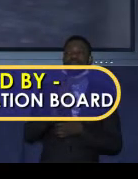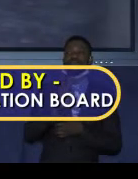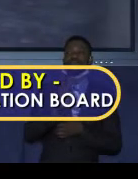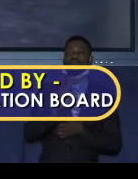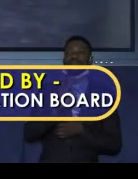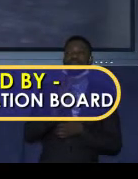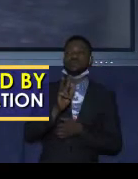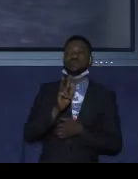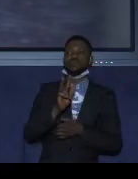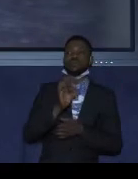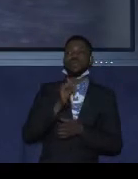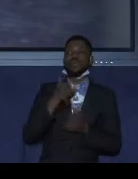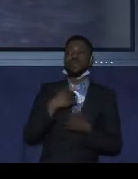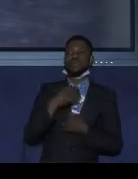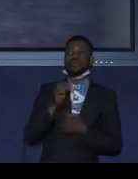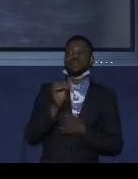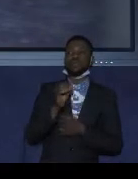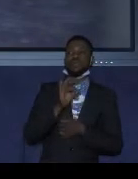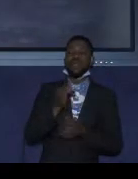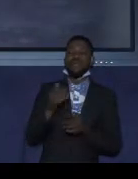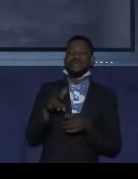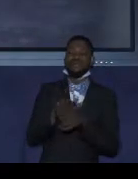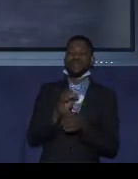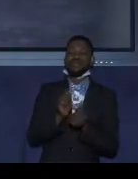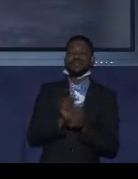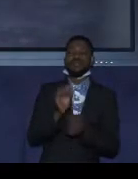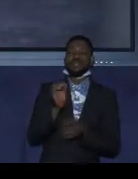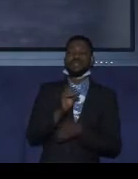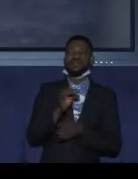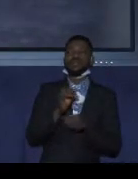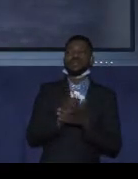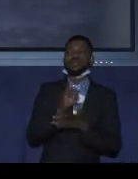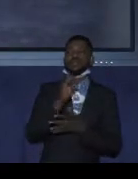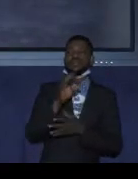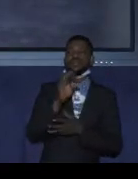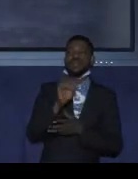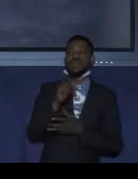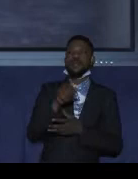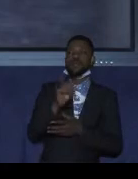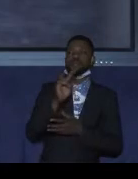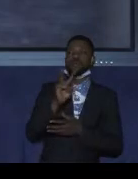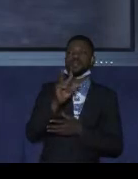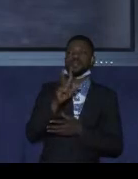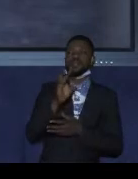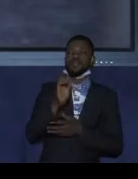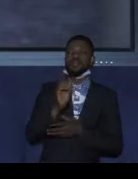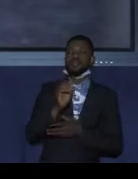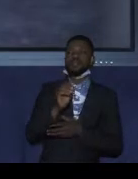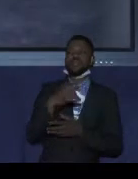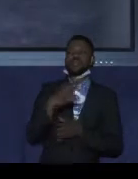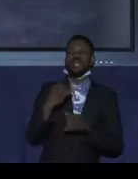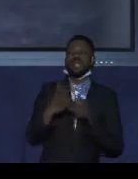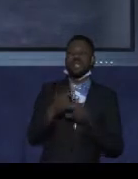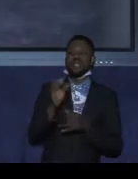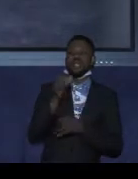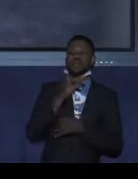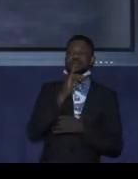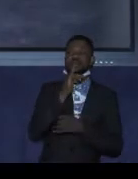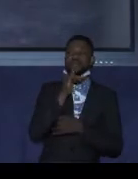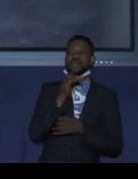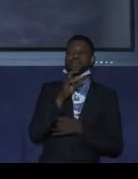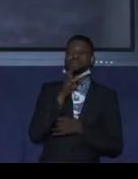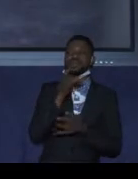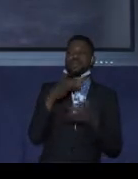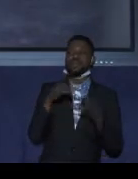Okay, so I have a decimal point here, and I fill the unit place with 0. That is 0.230, but of course the last 0 is